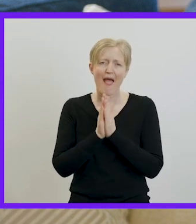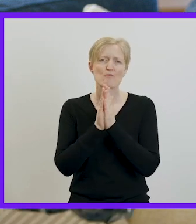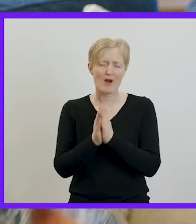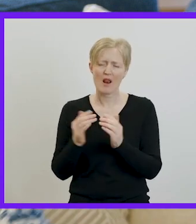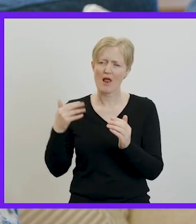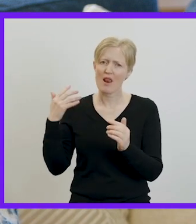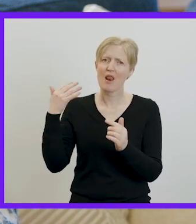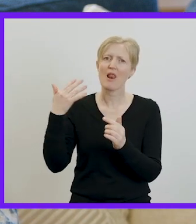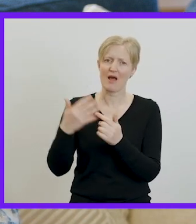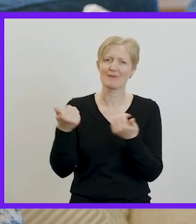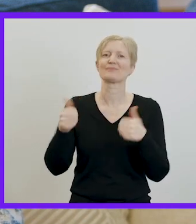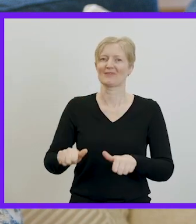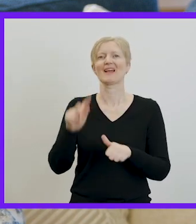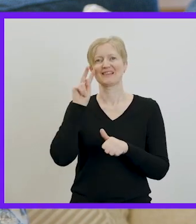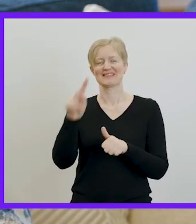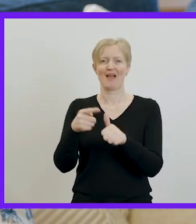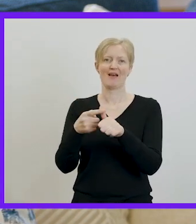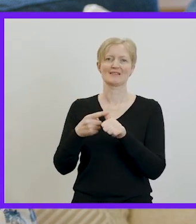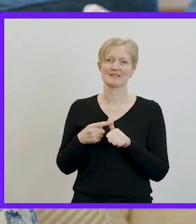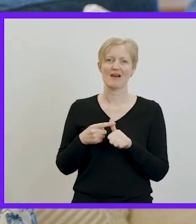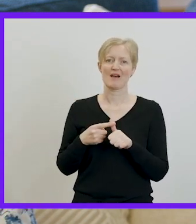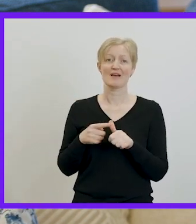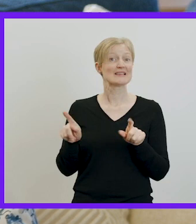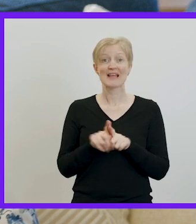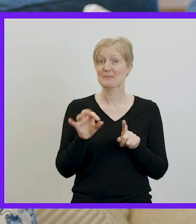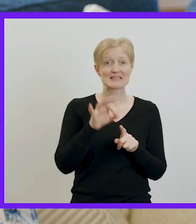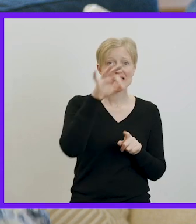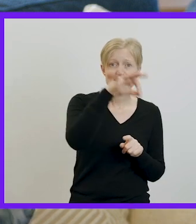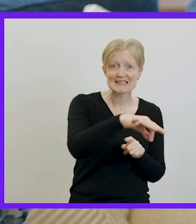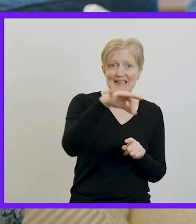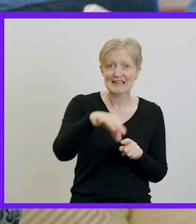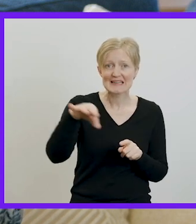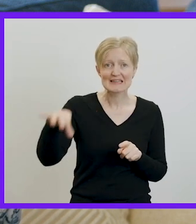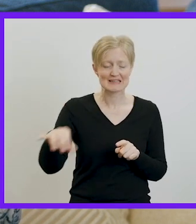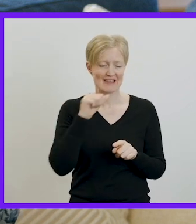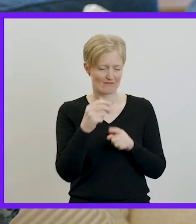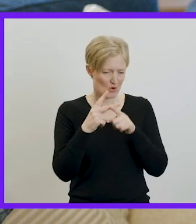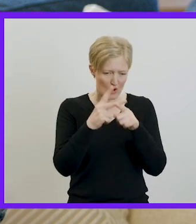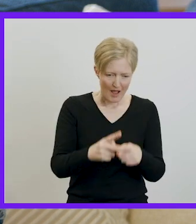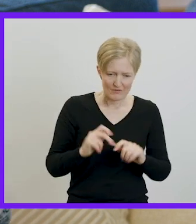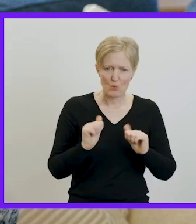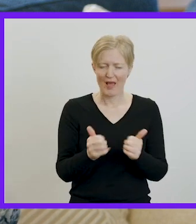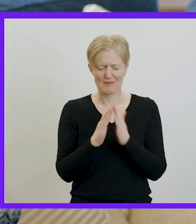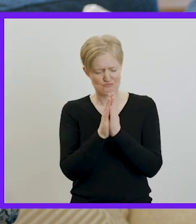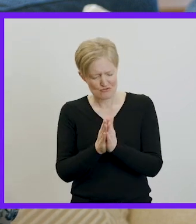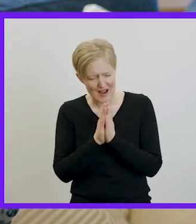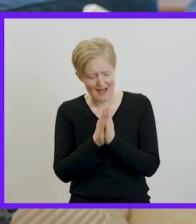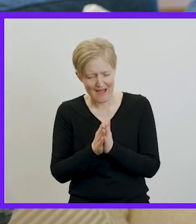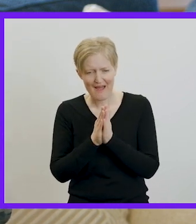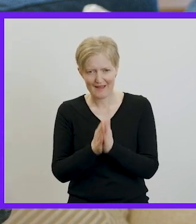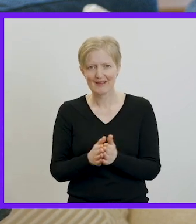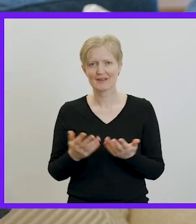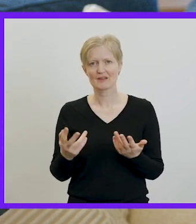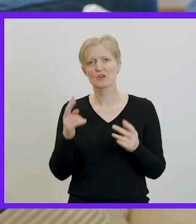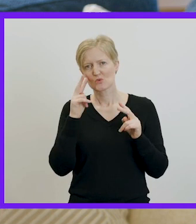prayer, we see things happening. And that's exactly the way it is with the seed. When you tend it properly, when you pray into that